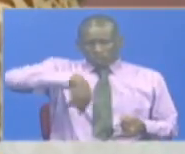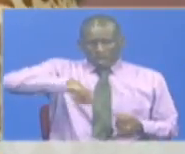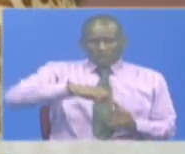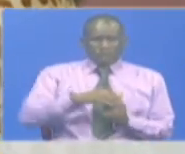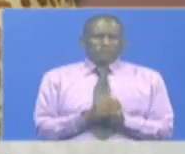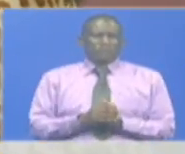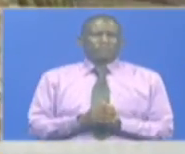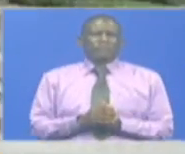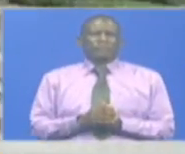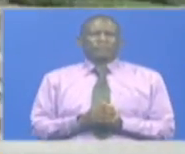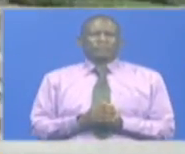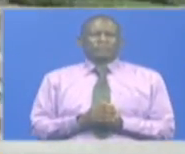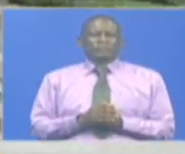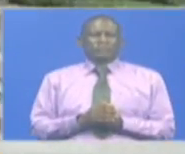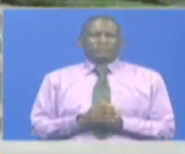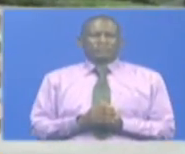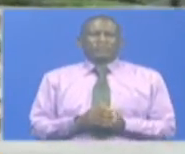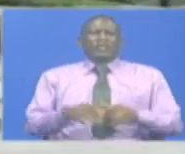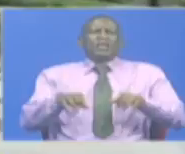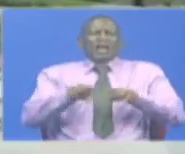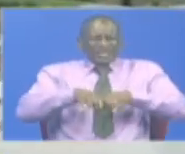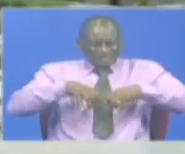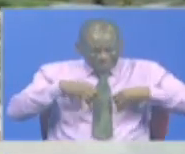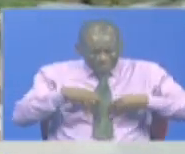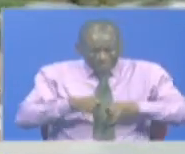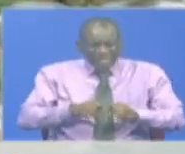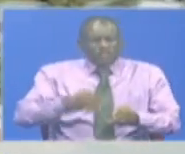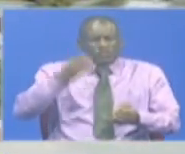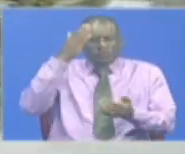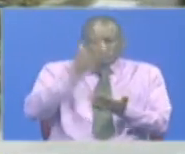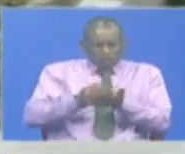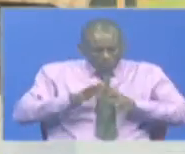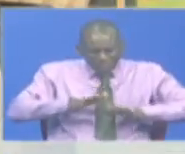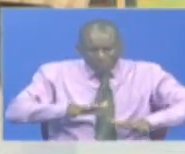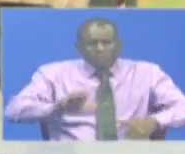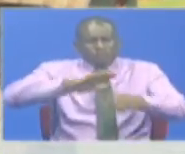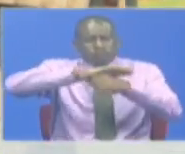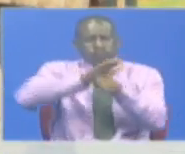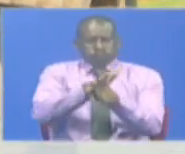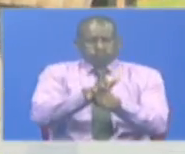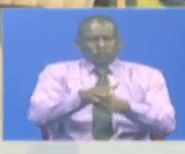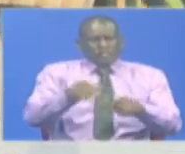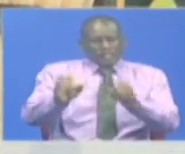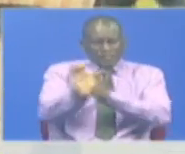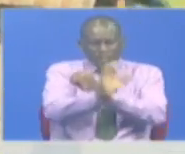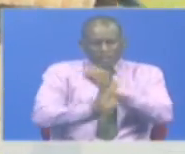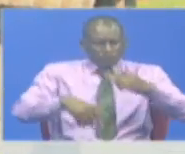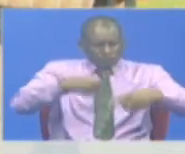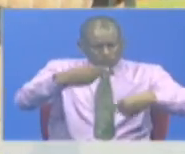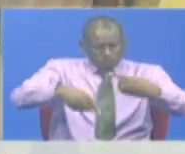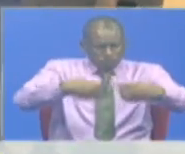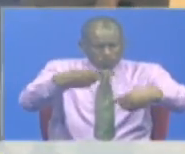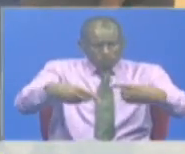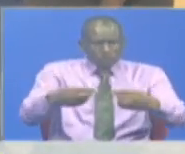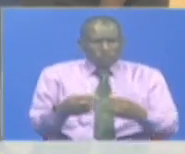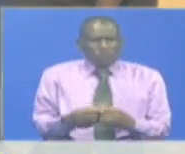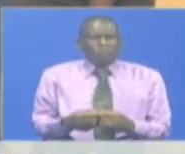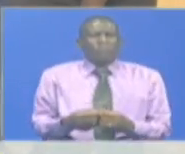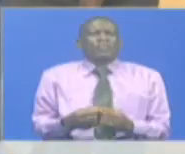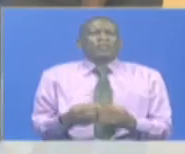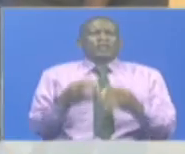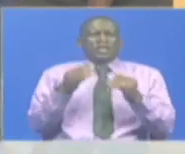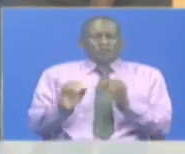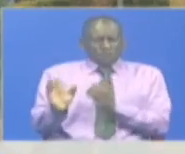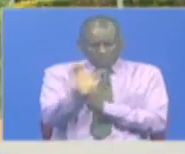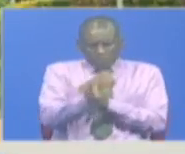to us. While efforts to flatten the curve of the COVID-19 infections in the country are still being implemented, the country